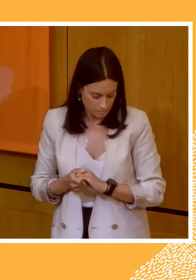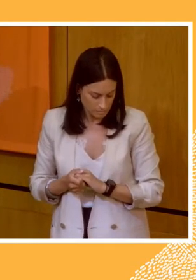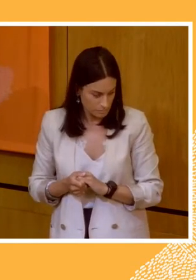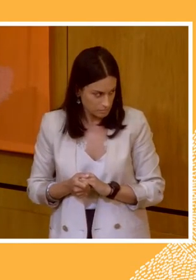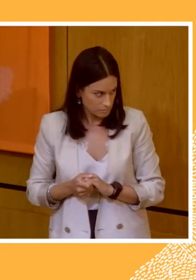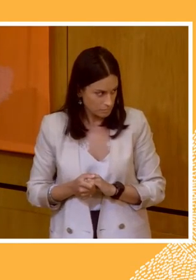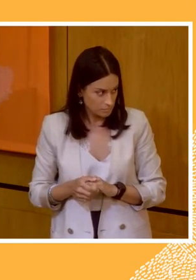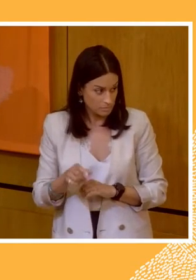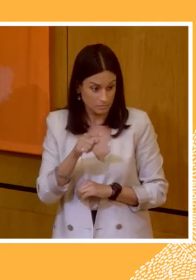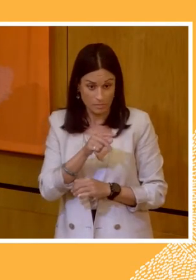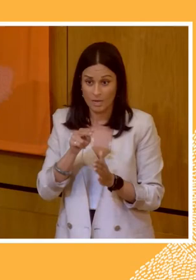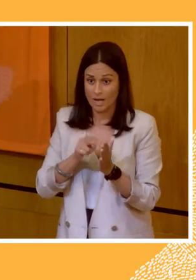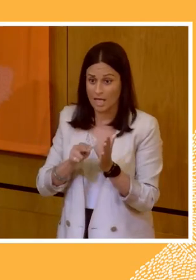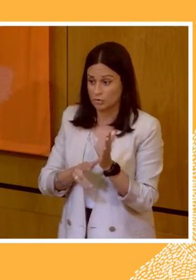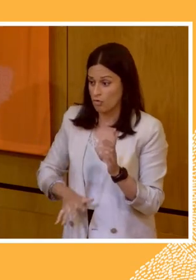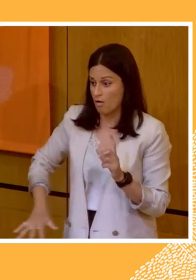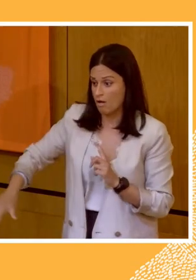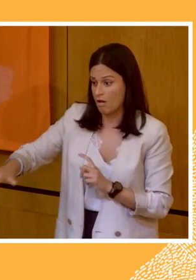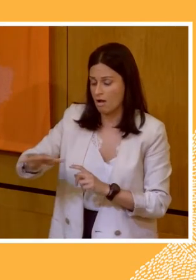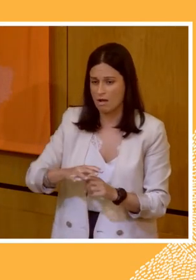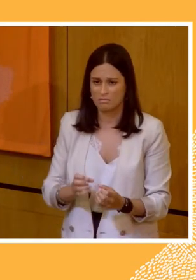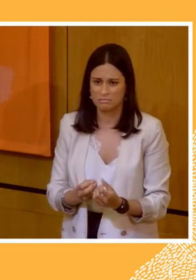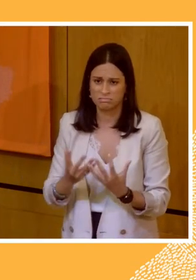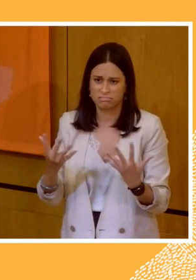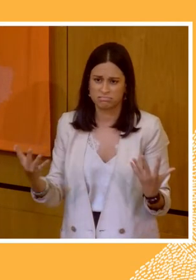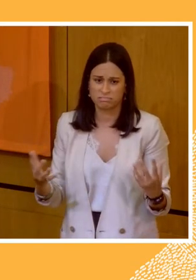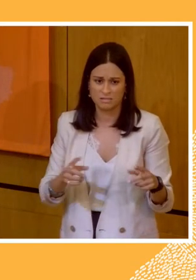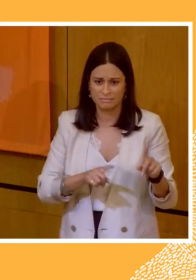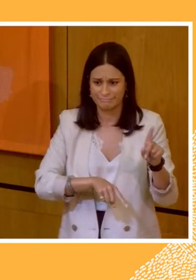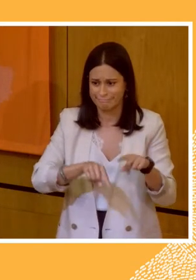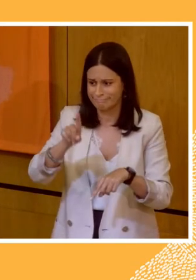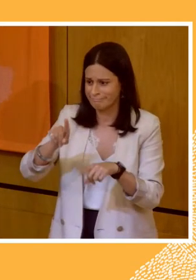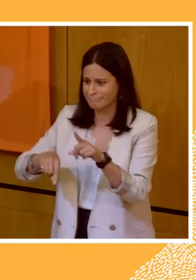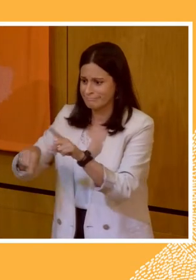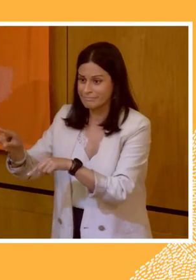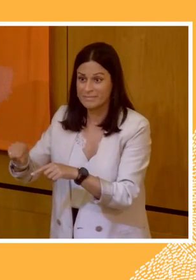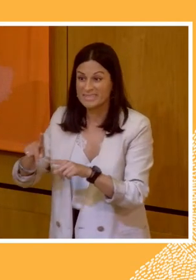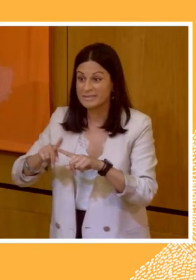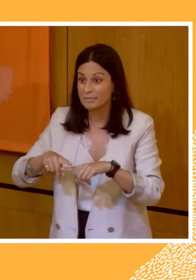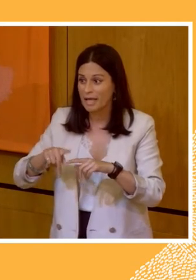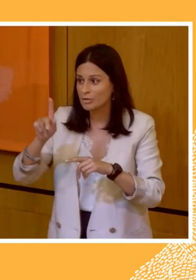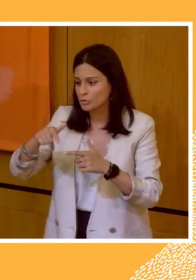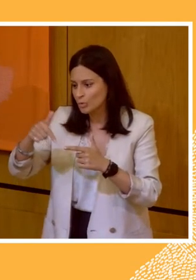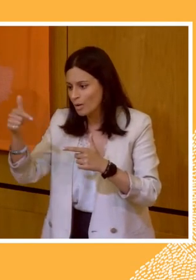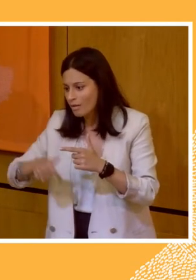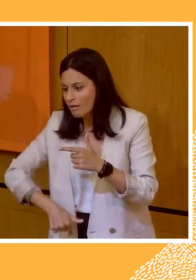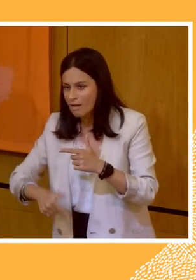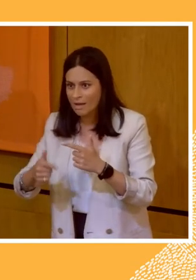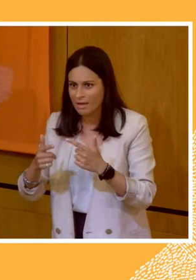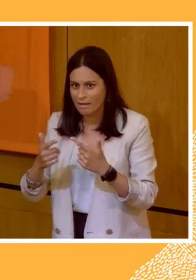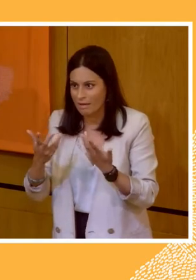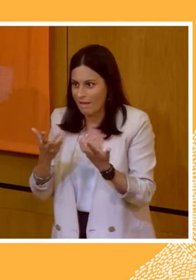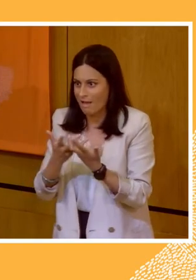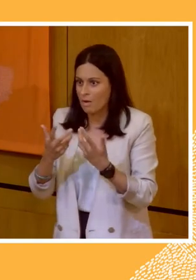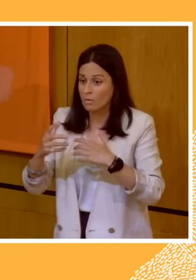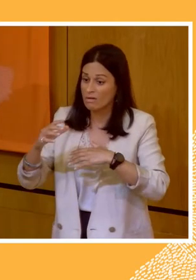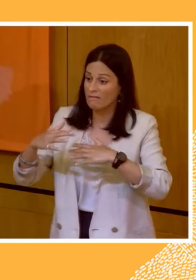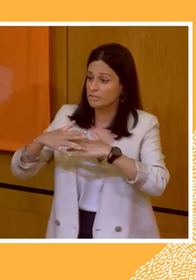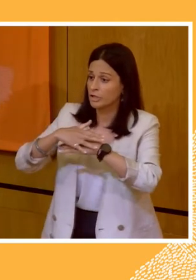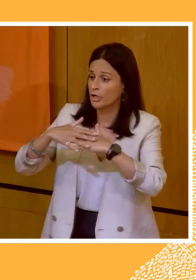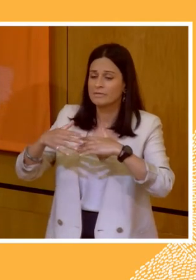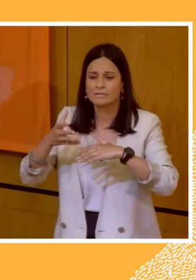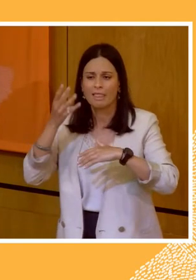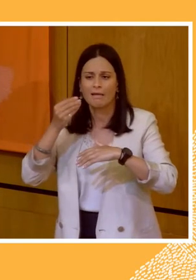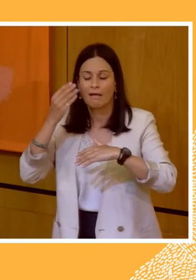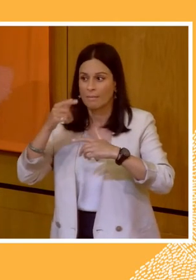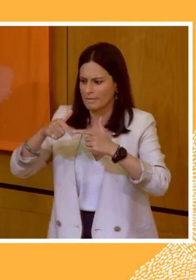And I think nature is so diverse. So it depends how deep you're listening. So I think like at a surface level, possibly, but then I don't think